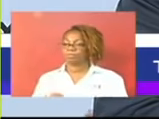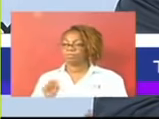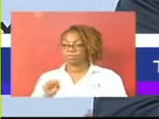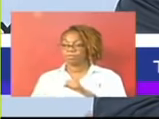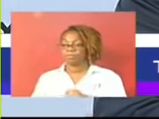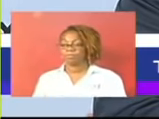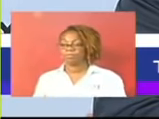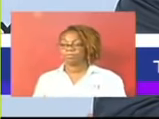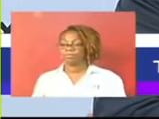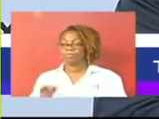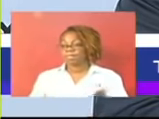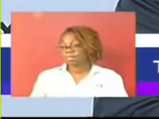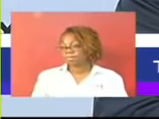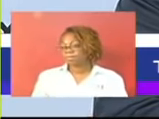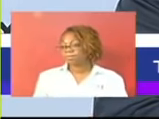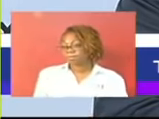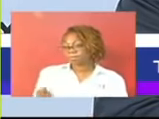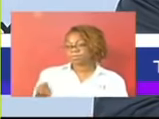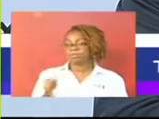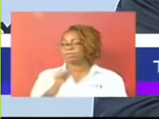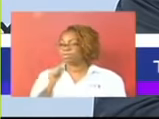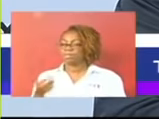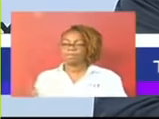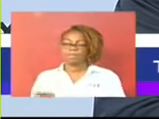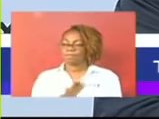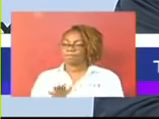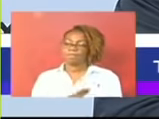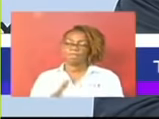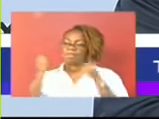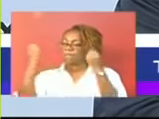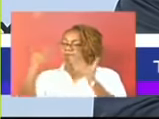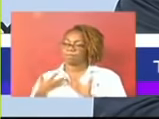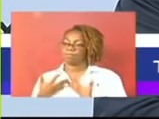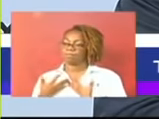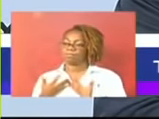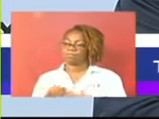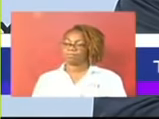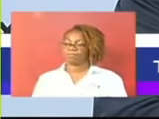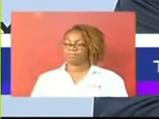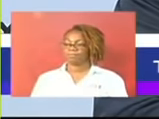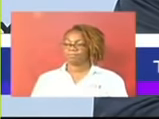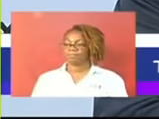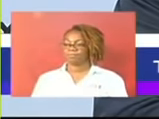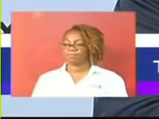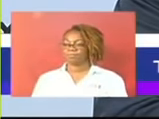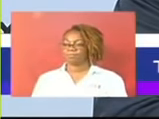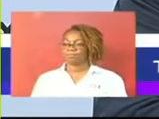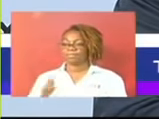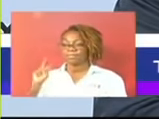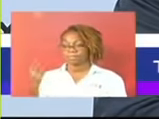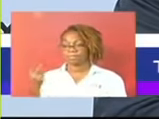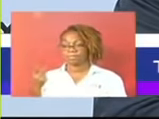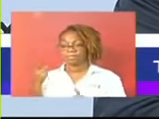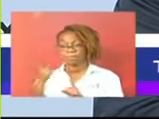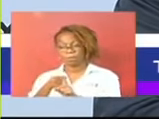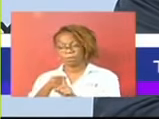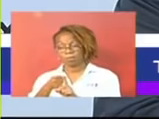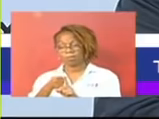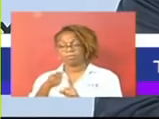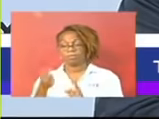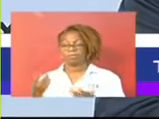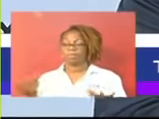and therefore may be skewed and therefore may be misinterpreted. So that's point one. With respect to the